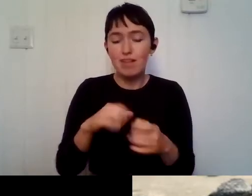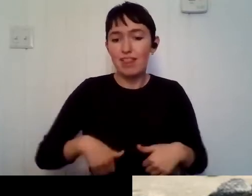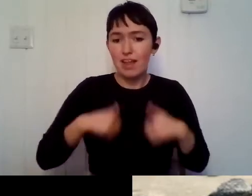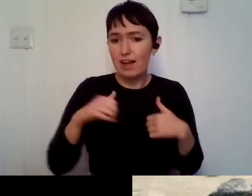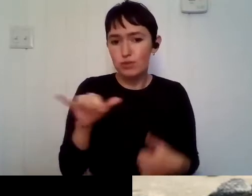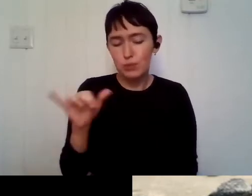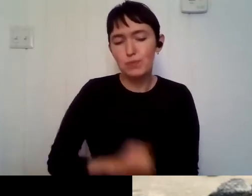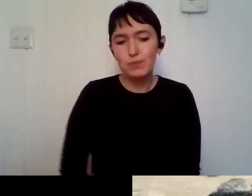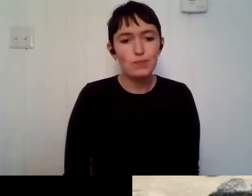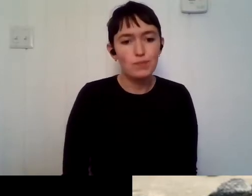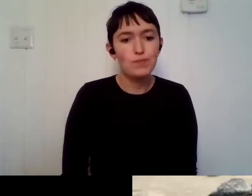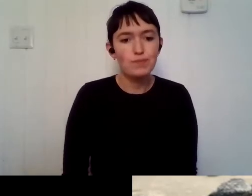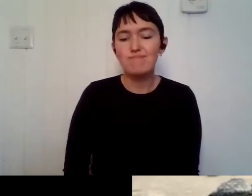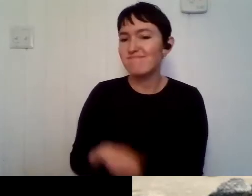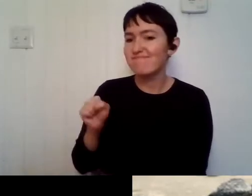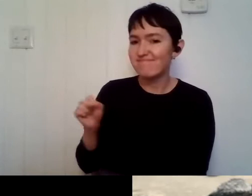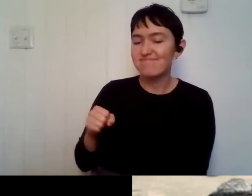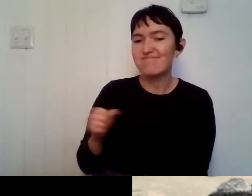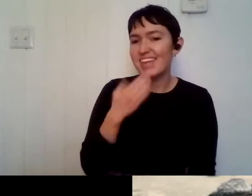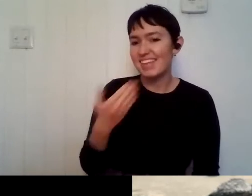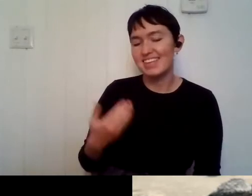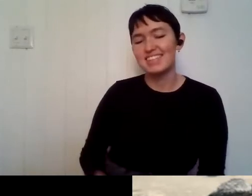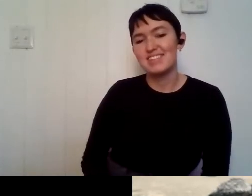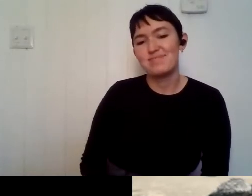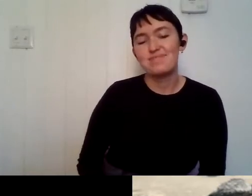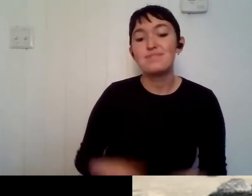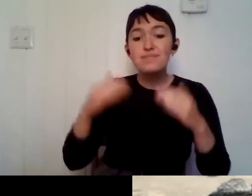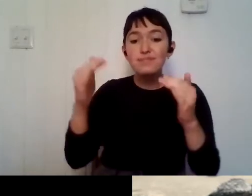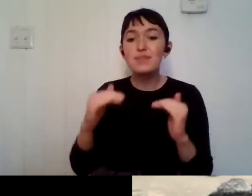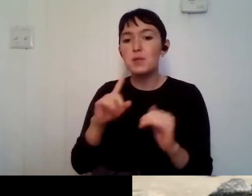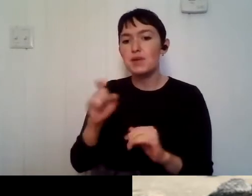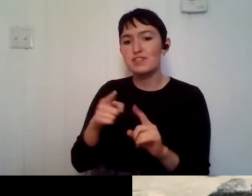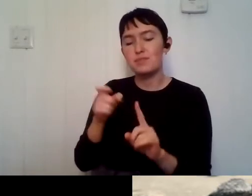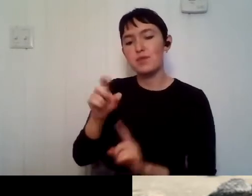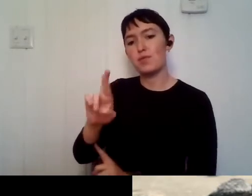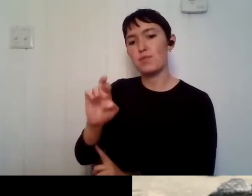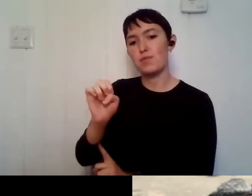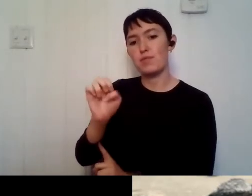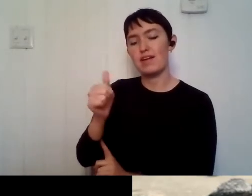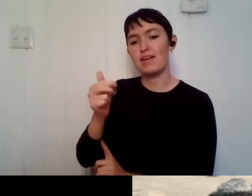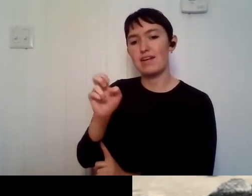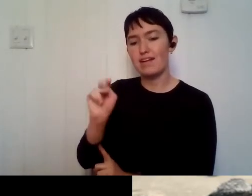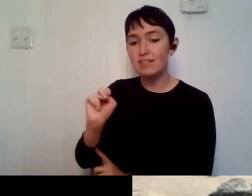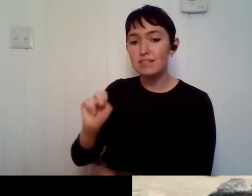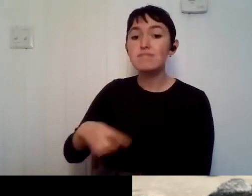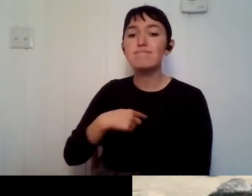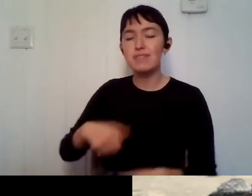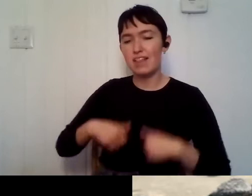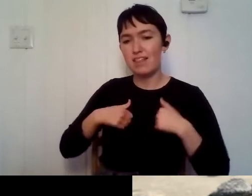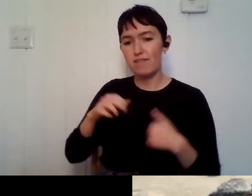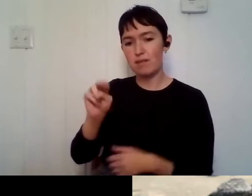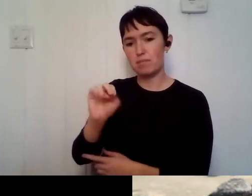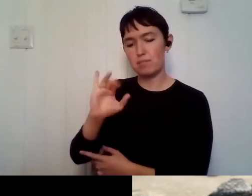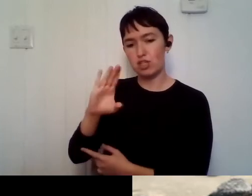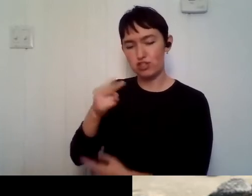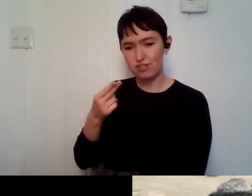For sure. Yeah. Thanks. Uh, the next question is from Regan. Uh, I live in Michigan. Is this a good location for me to become a marine